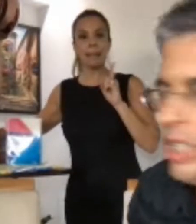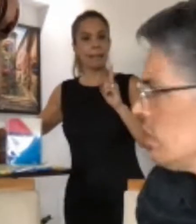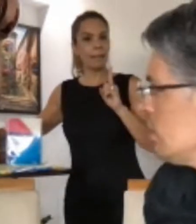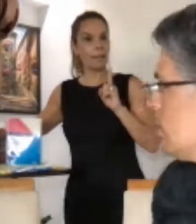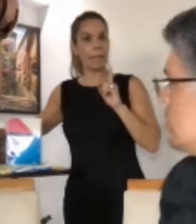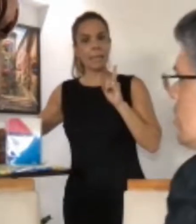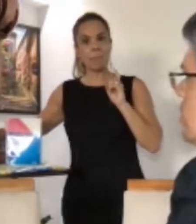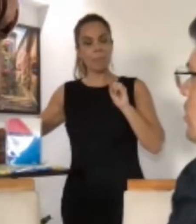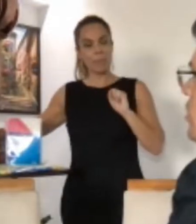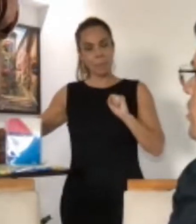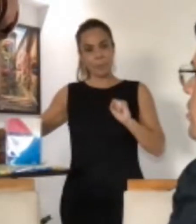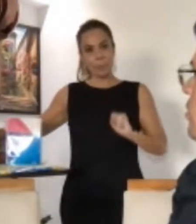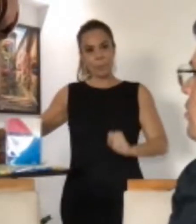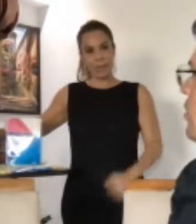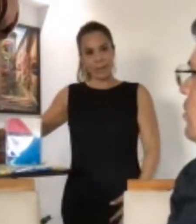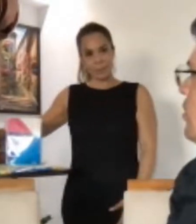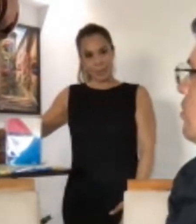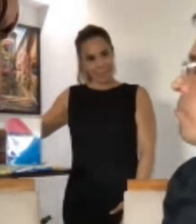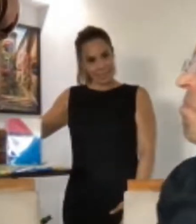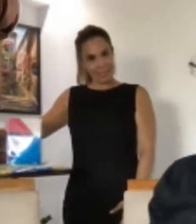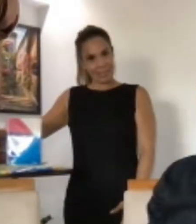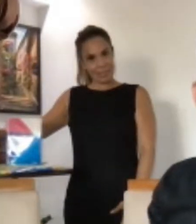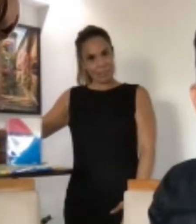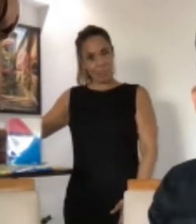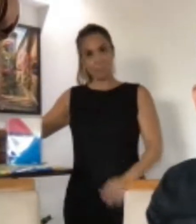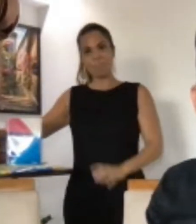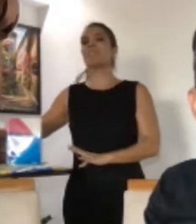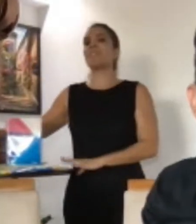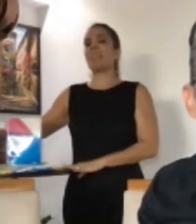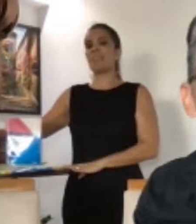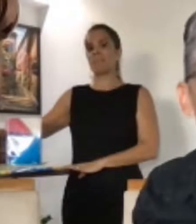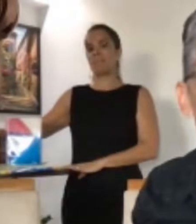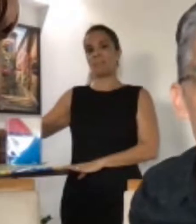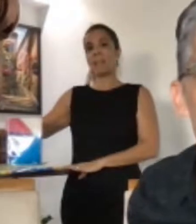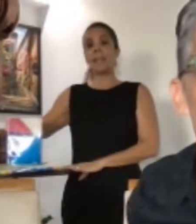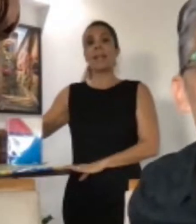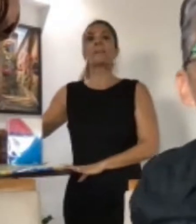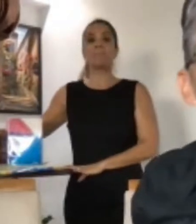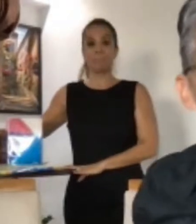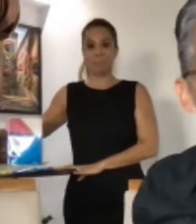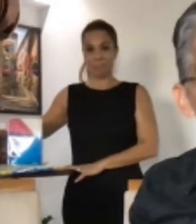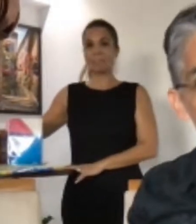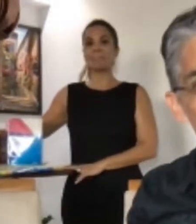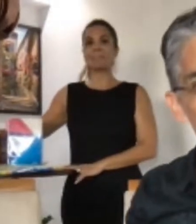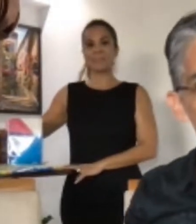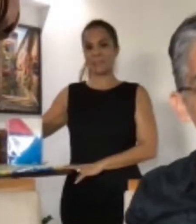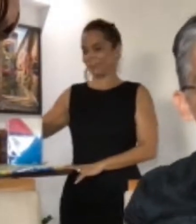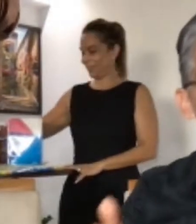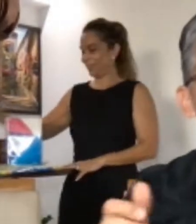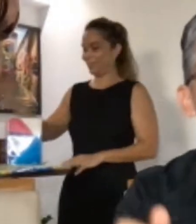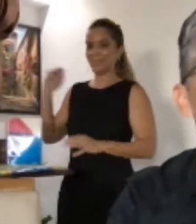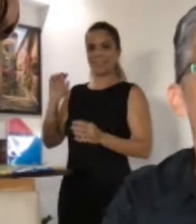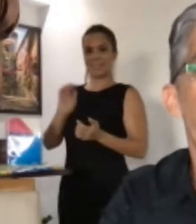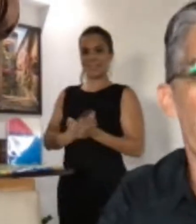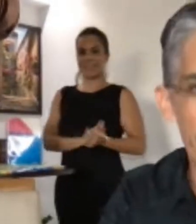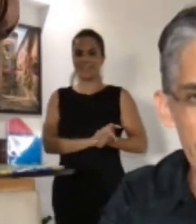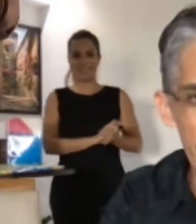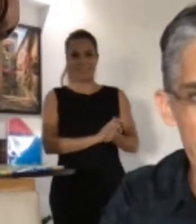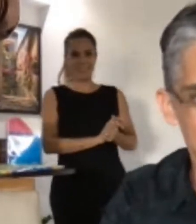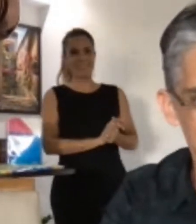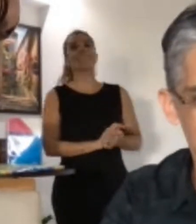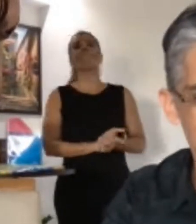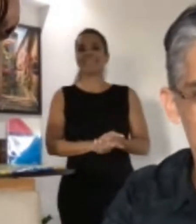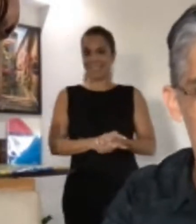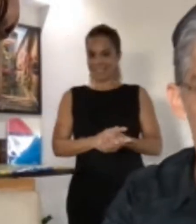Nine lucky people will be here with us. Great, yes. Yes. So we'd like to thank all the